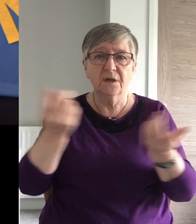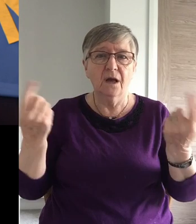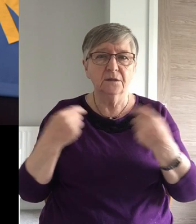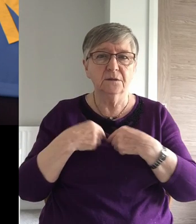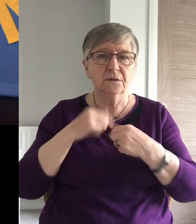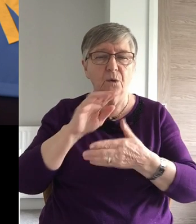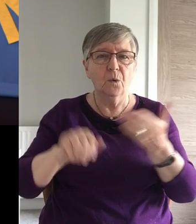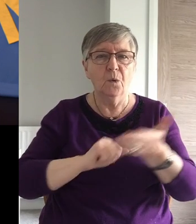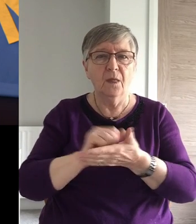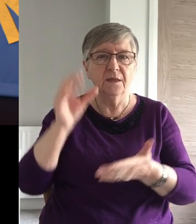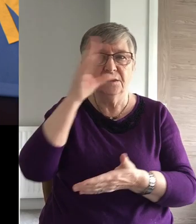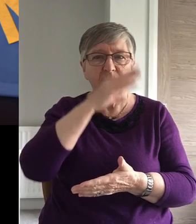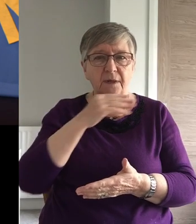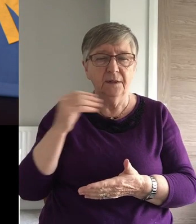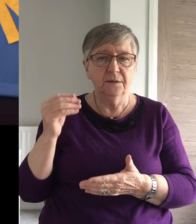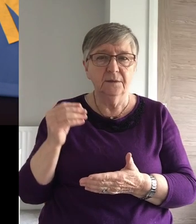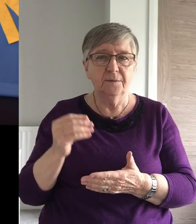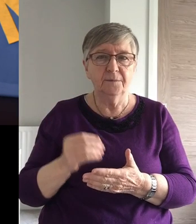us."